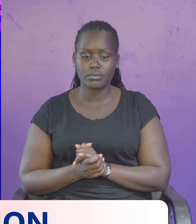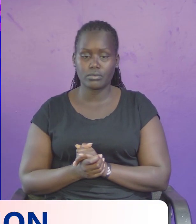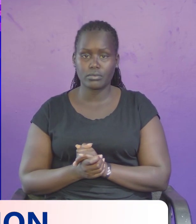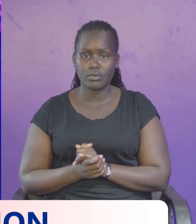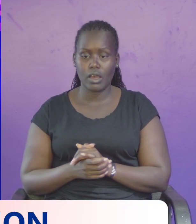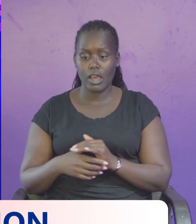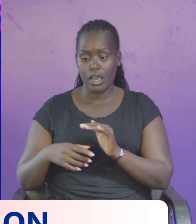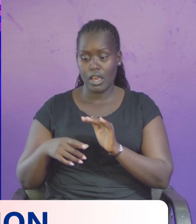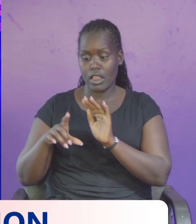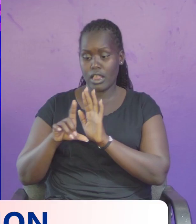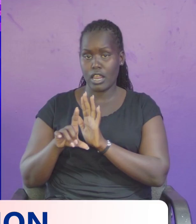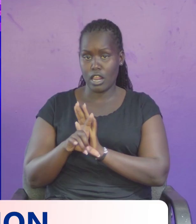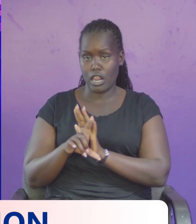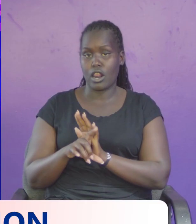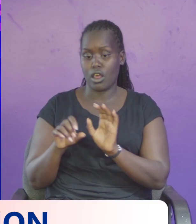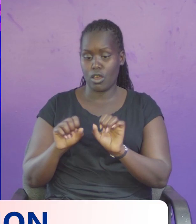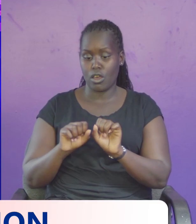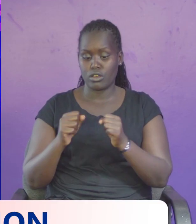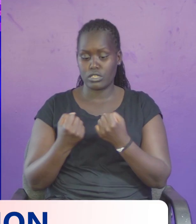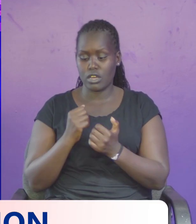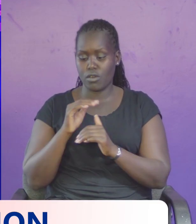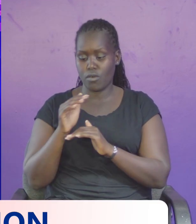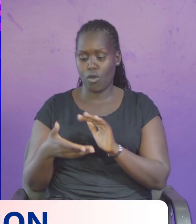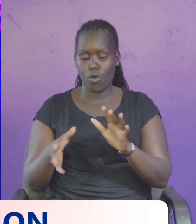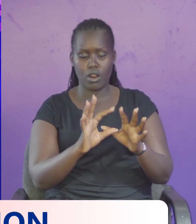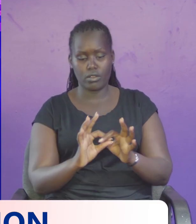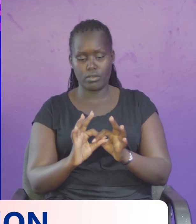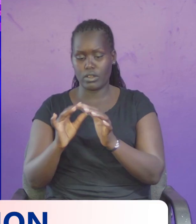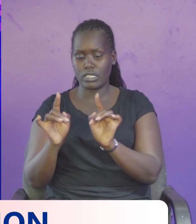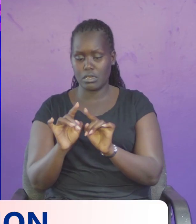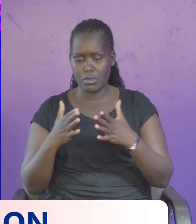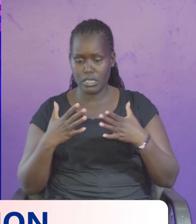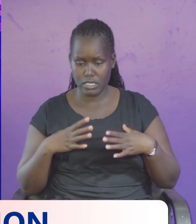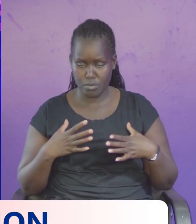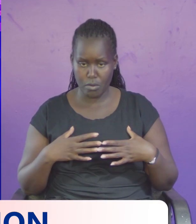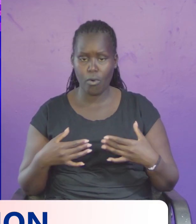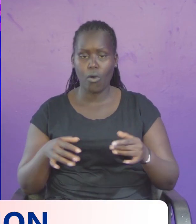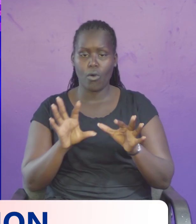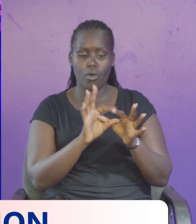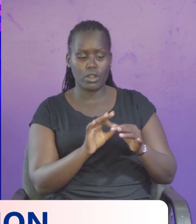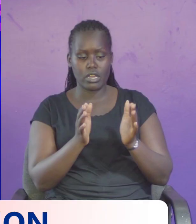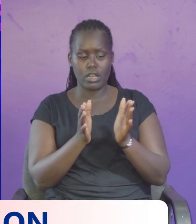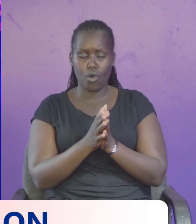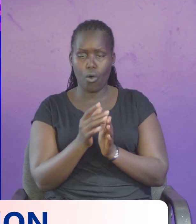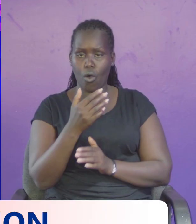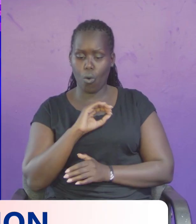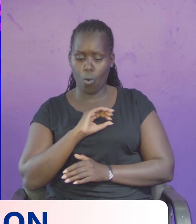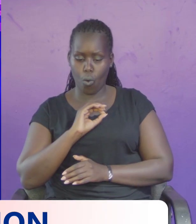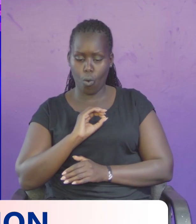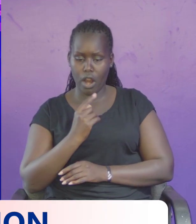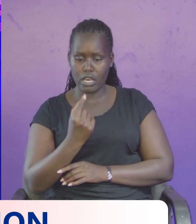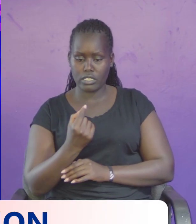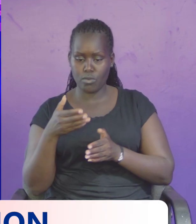the law society. We were all united as human beings. We were all united in our own small ways.